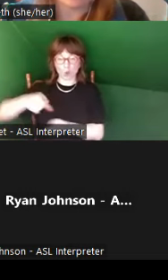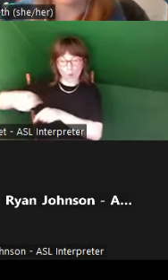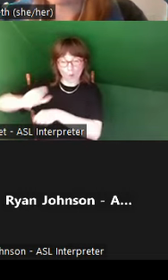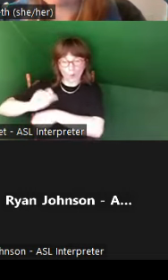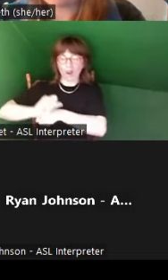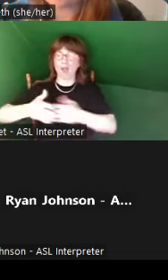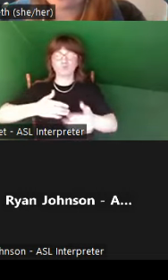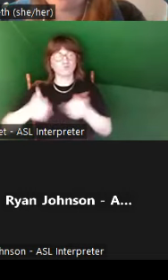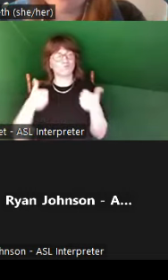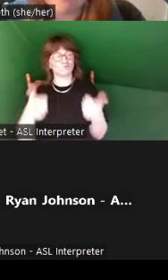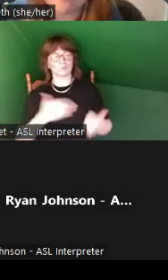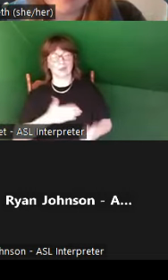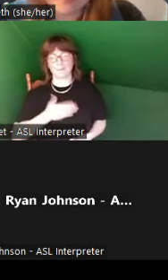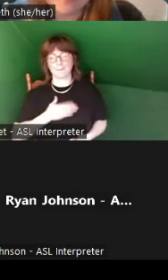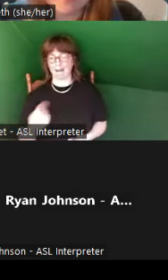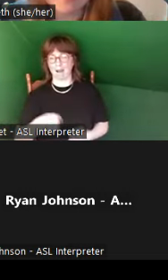you're here.